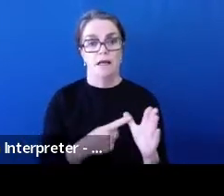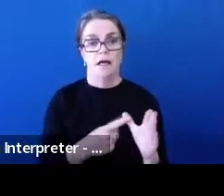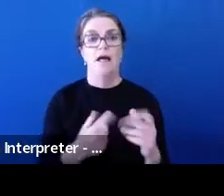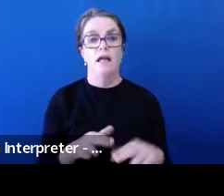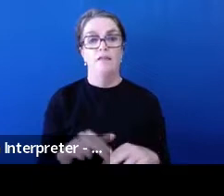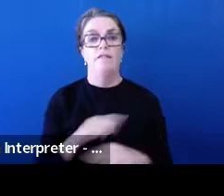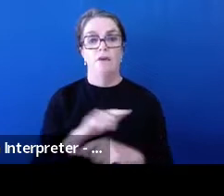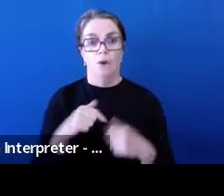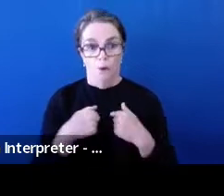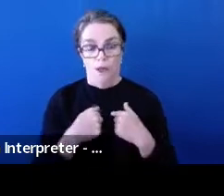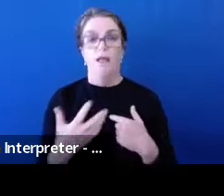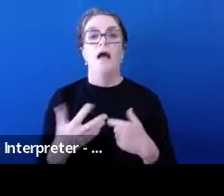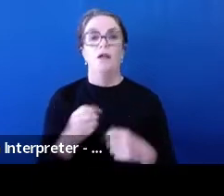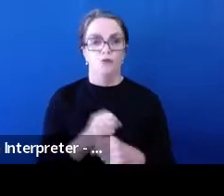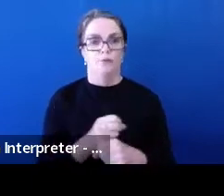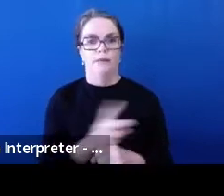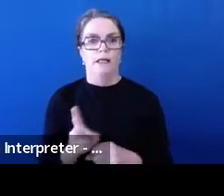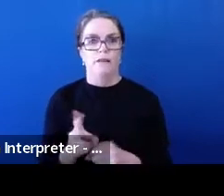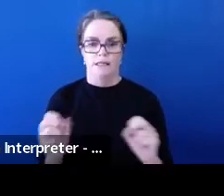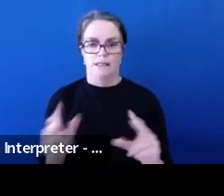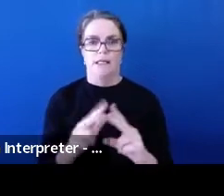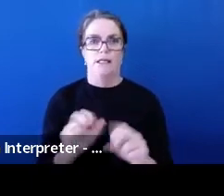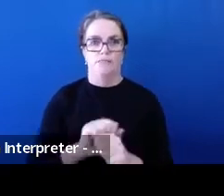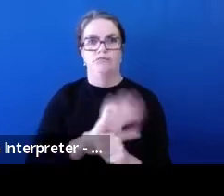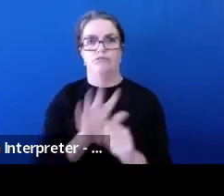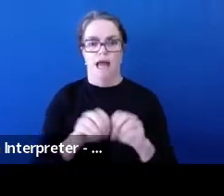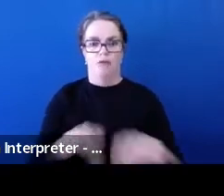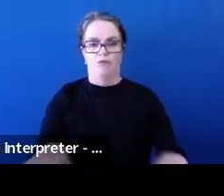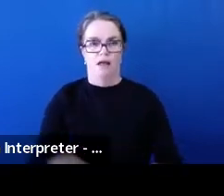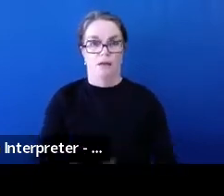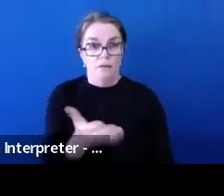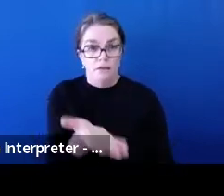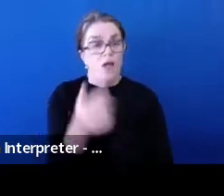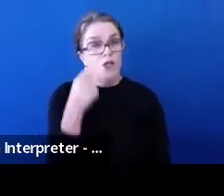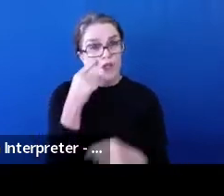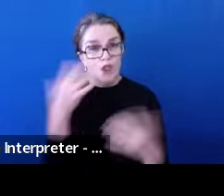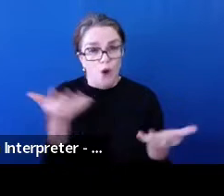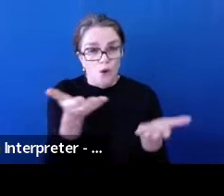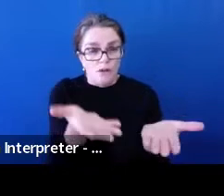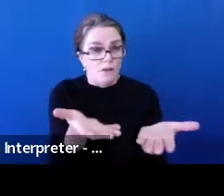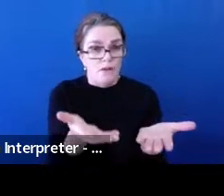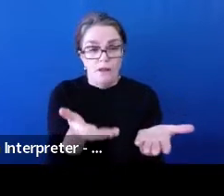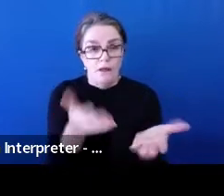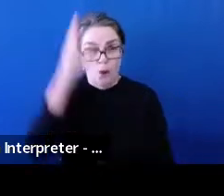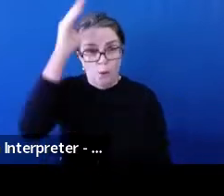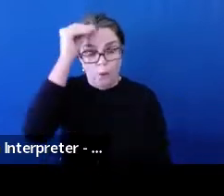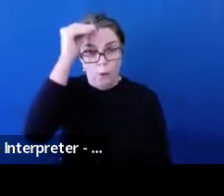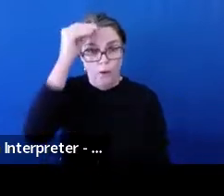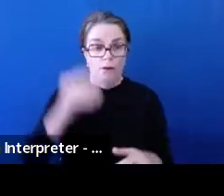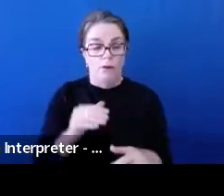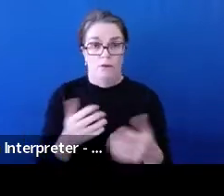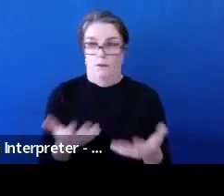outbreak. Just pointing to the importance and the lack of knowledge on the part of authorities and the